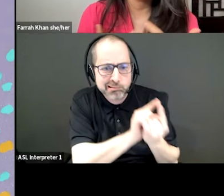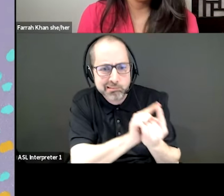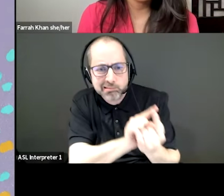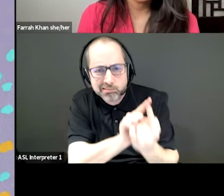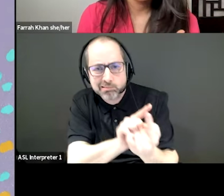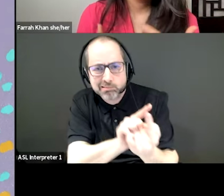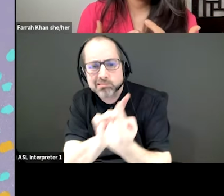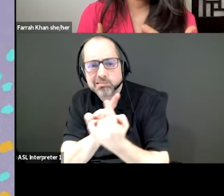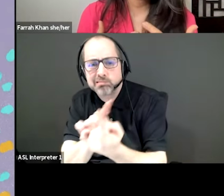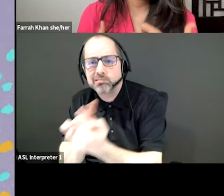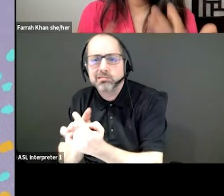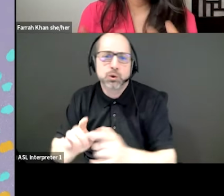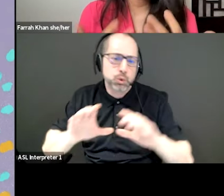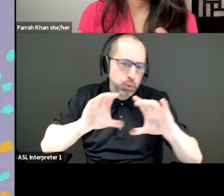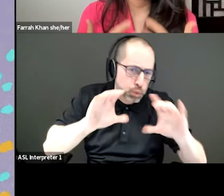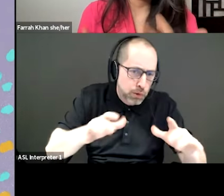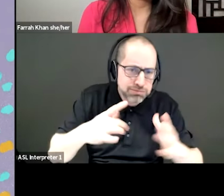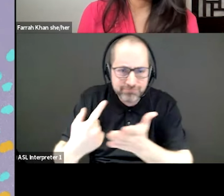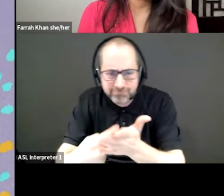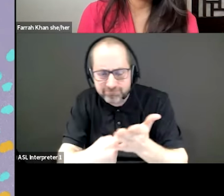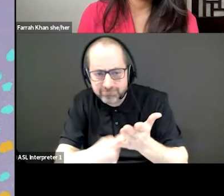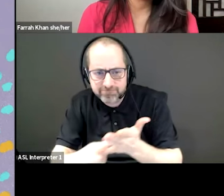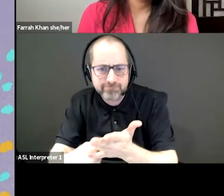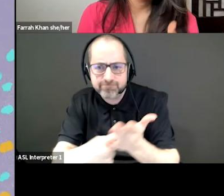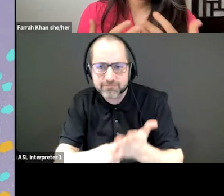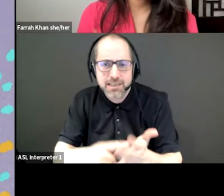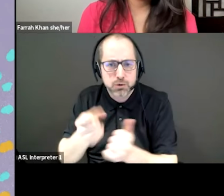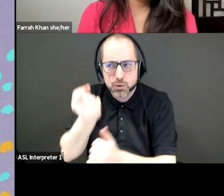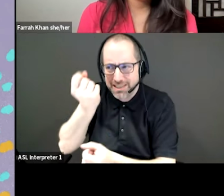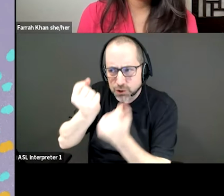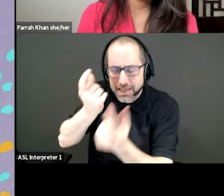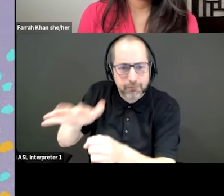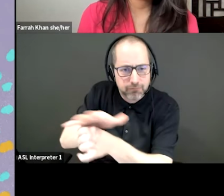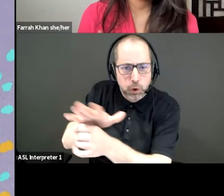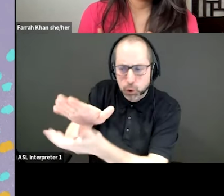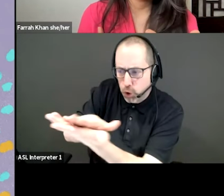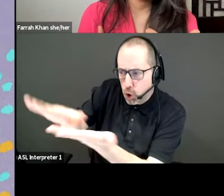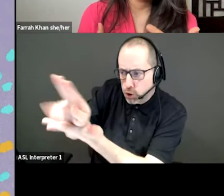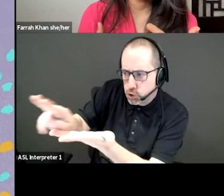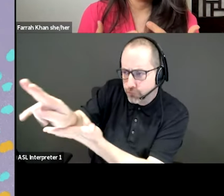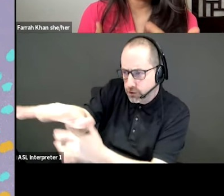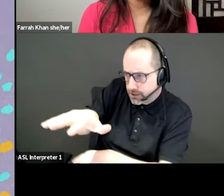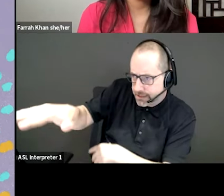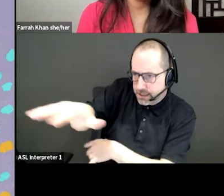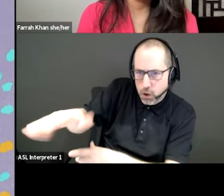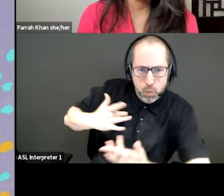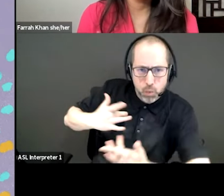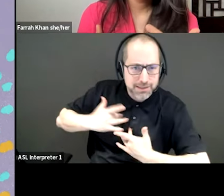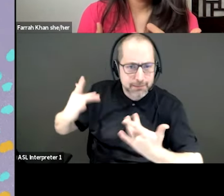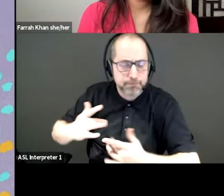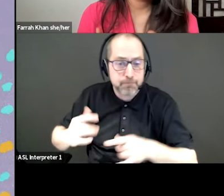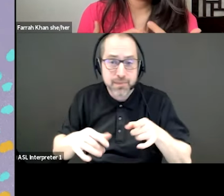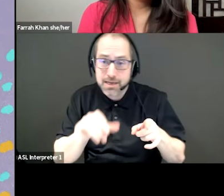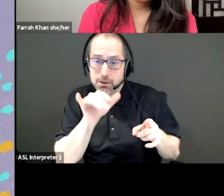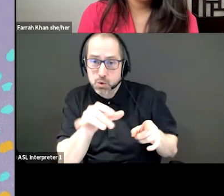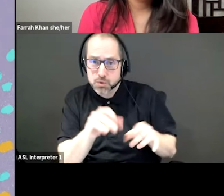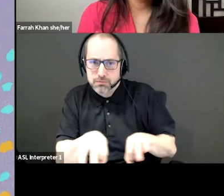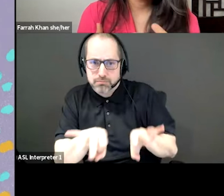and in groups with people to understand what was happening on campus. It was really important for us to, in the people that we talked